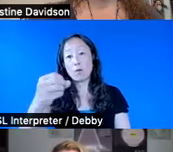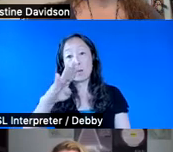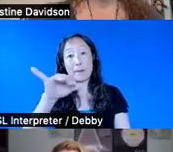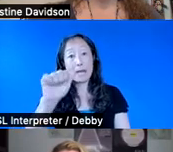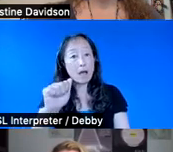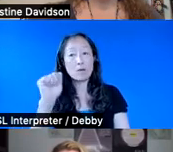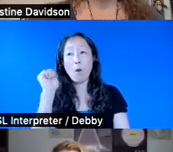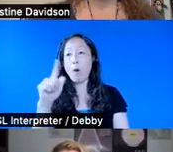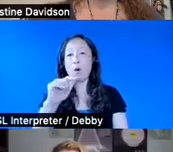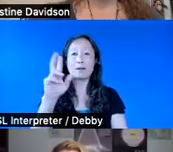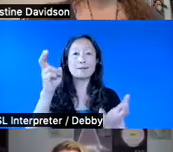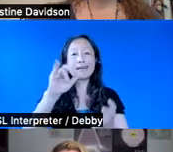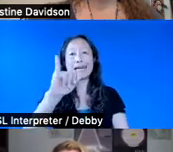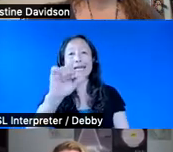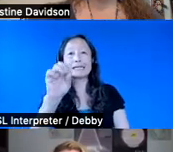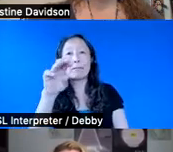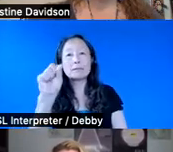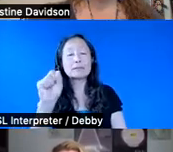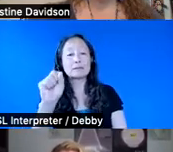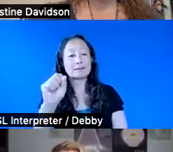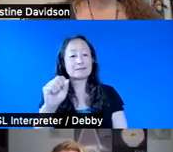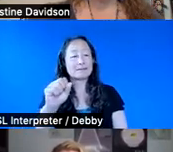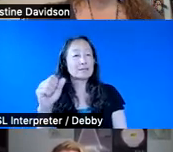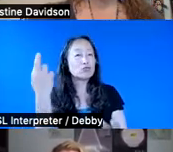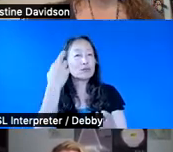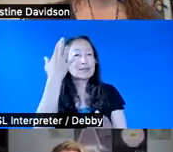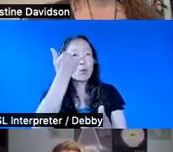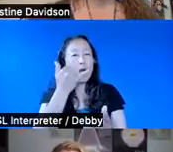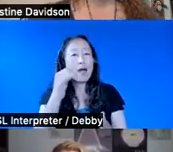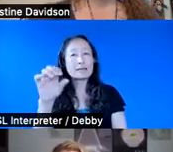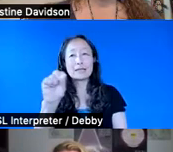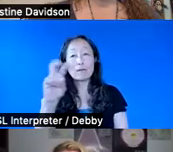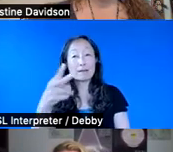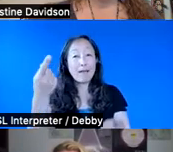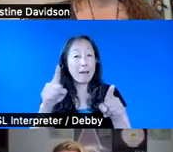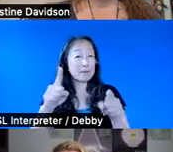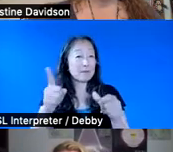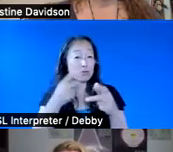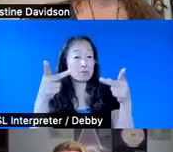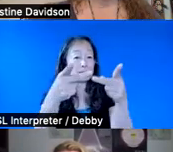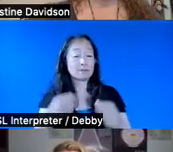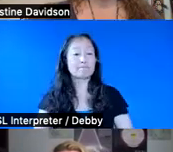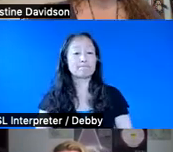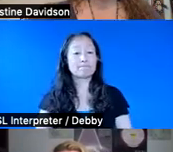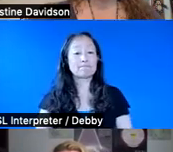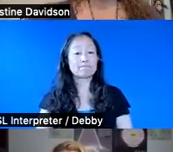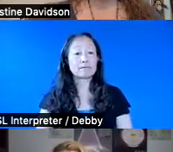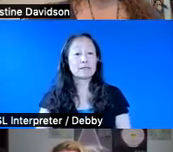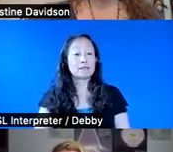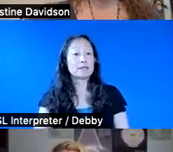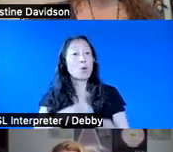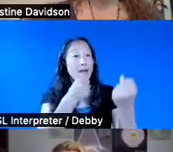that make sexual violence happen in the first place, right? We're going to be linking the role of advocacy to